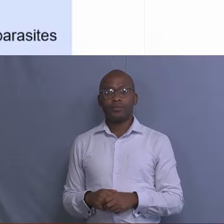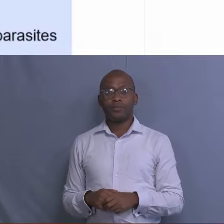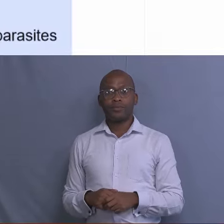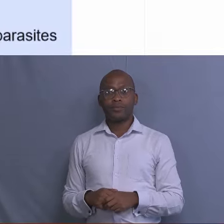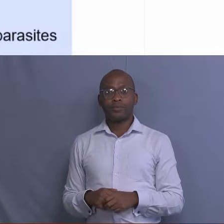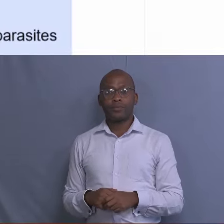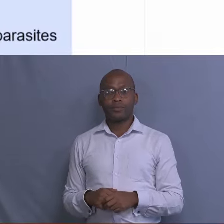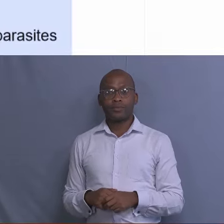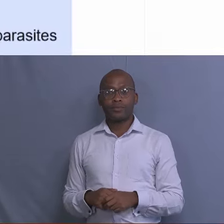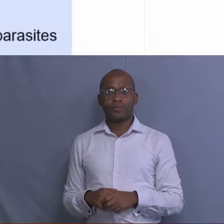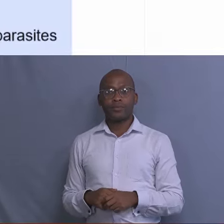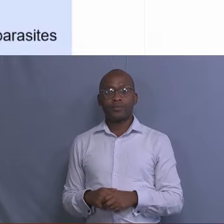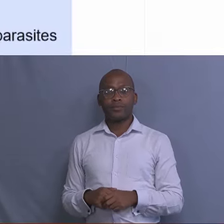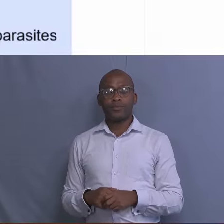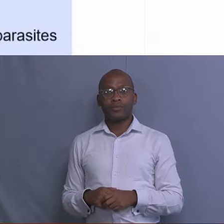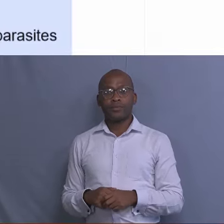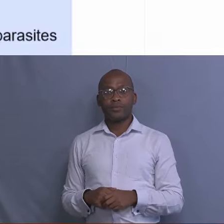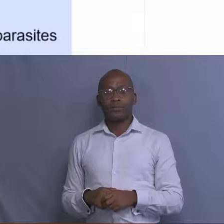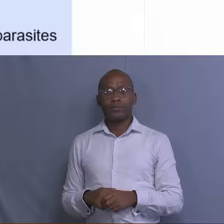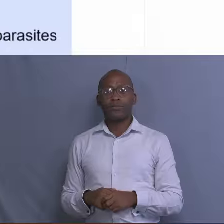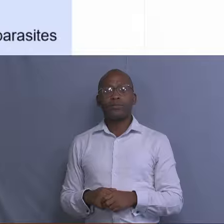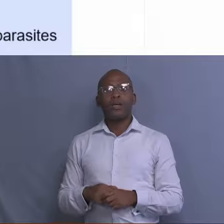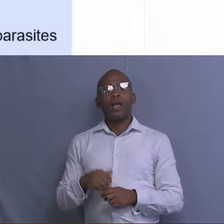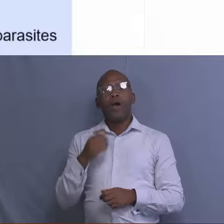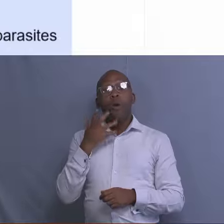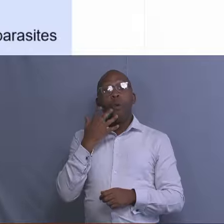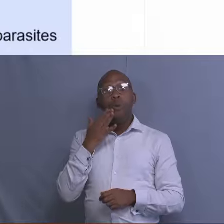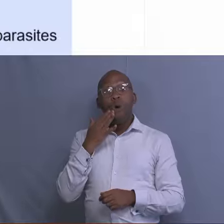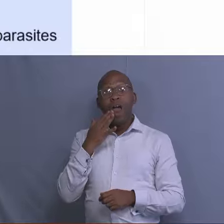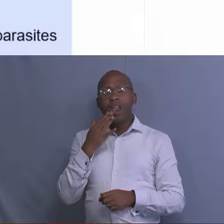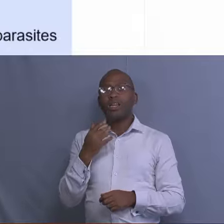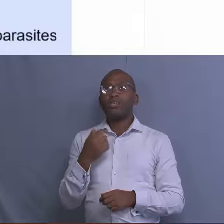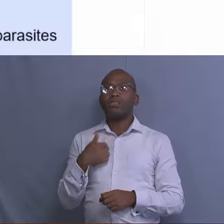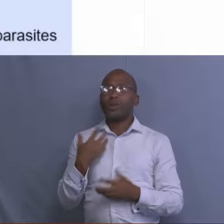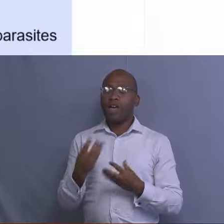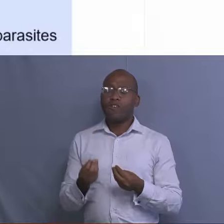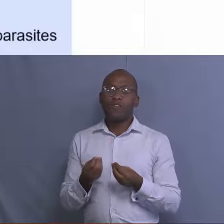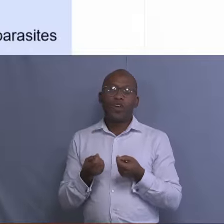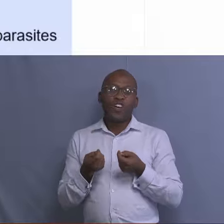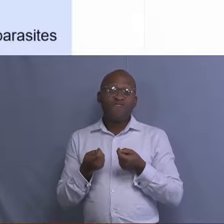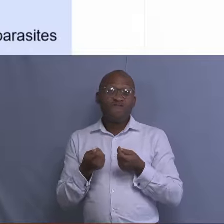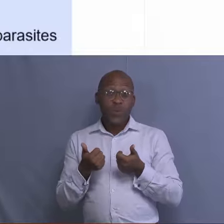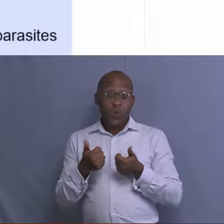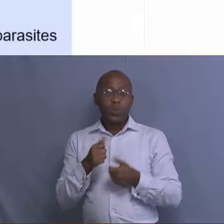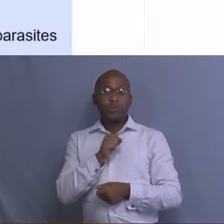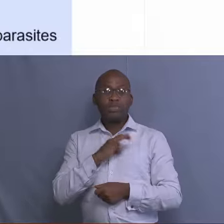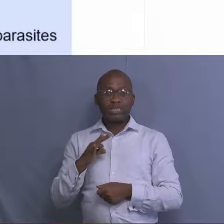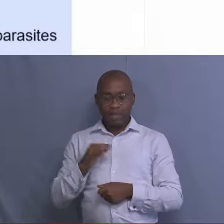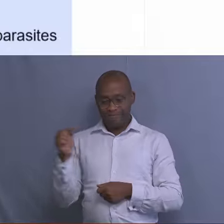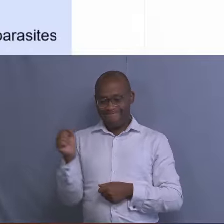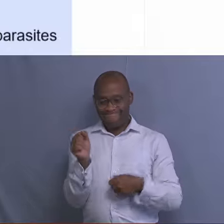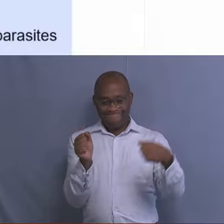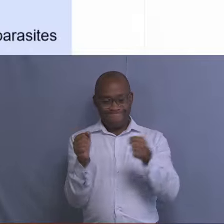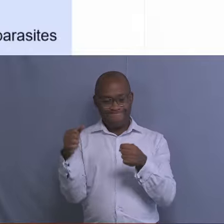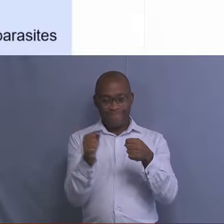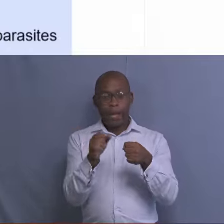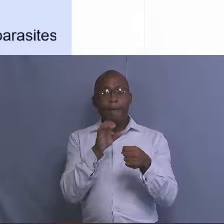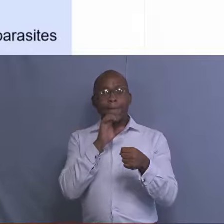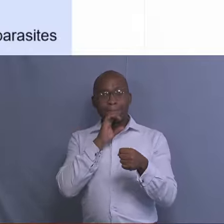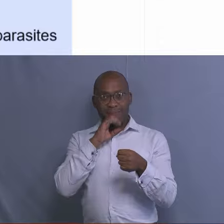lowers product prices. We know that labor is very expensive. Now, in this regard, you are having